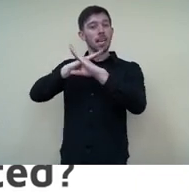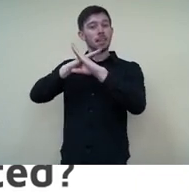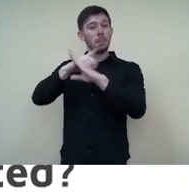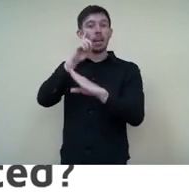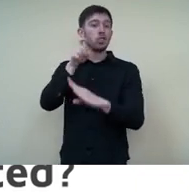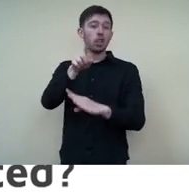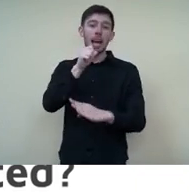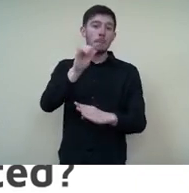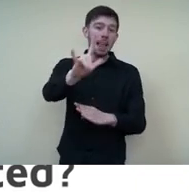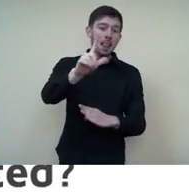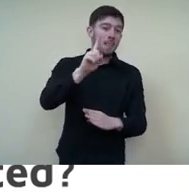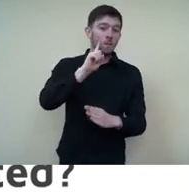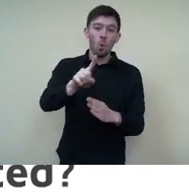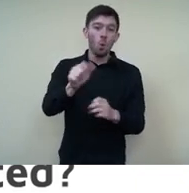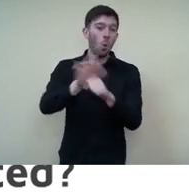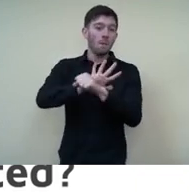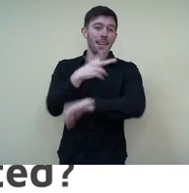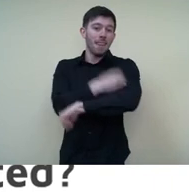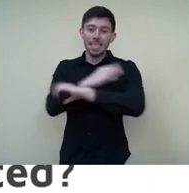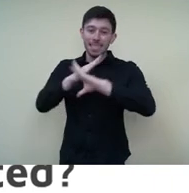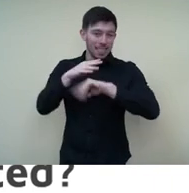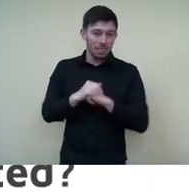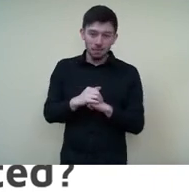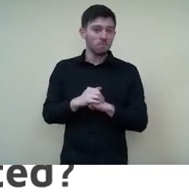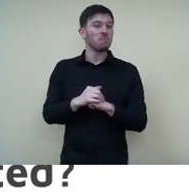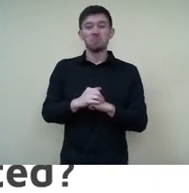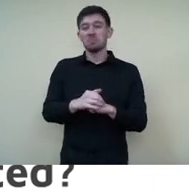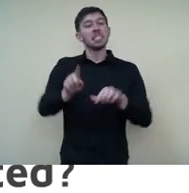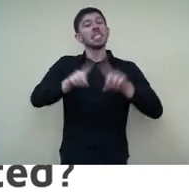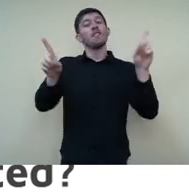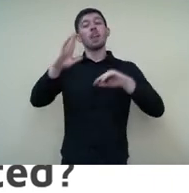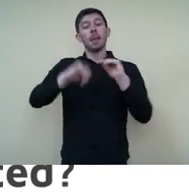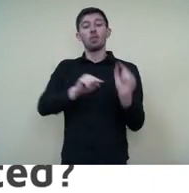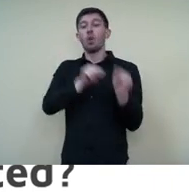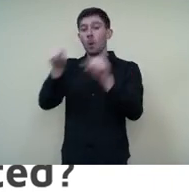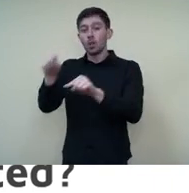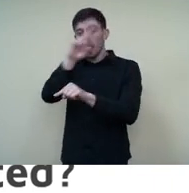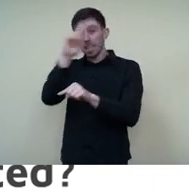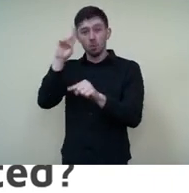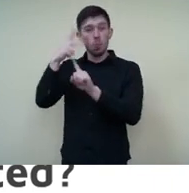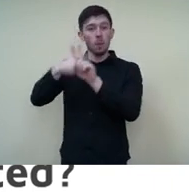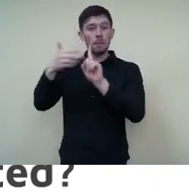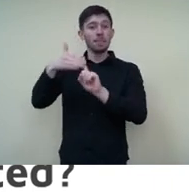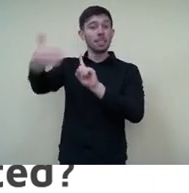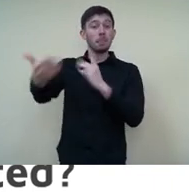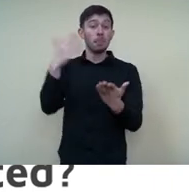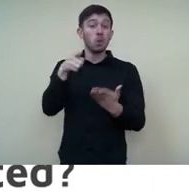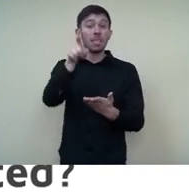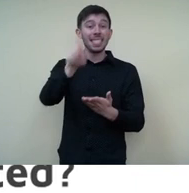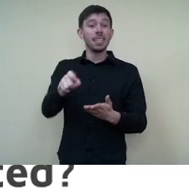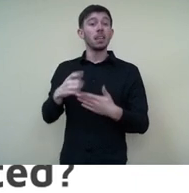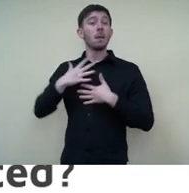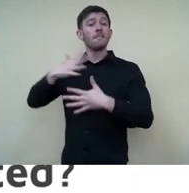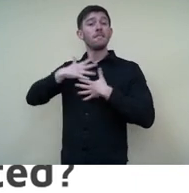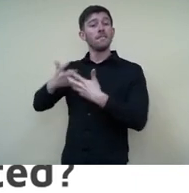COVID vaccine. Like, this is a national effort. You're not billed for it. That's entirely different from going to the hospital 3 months from now, and you may need a ventilator or you may